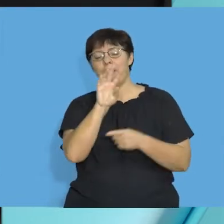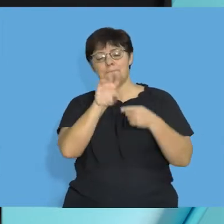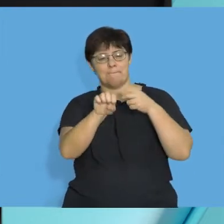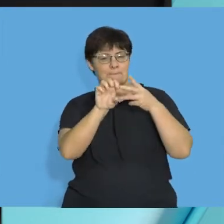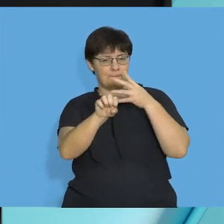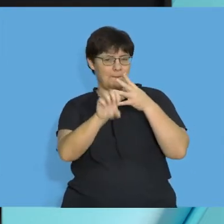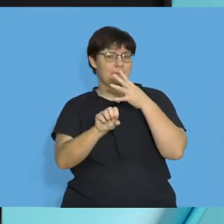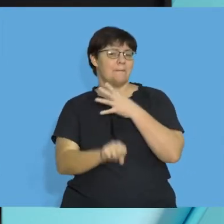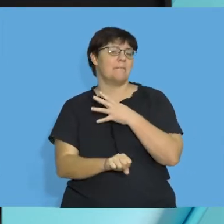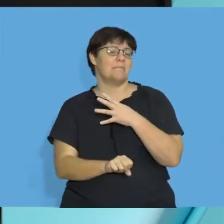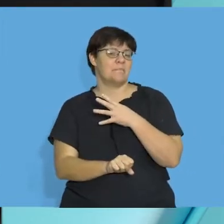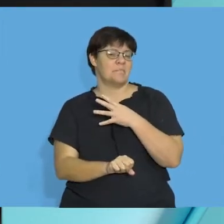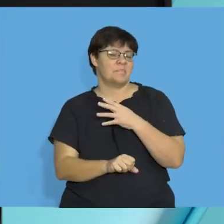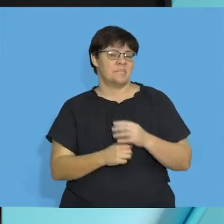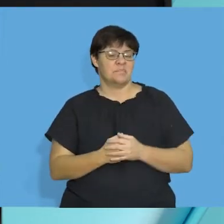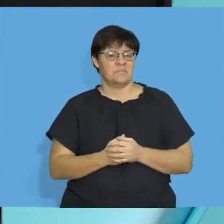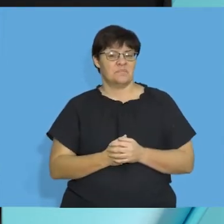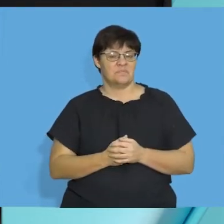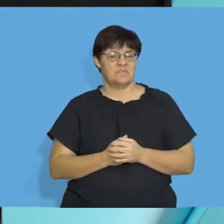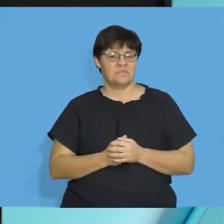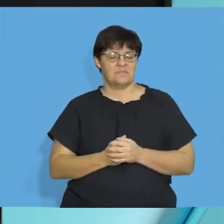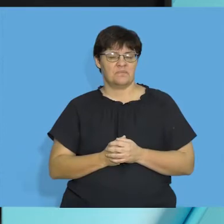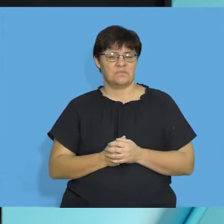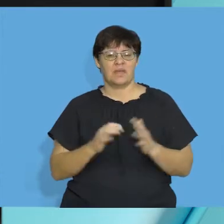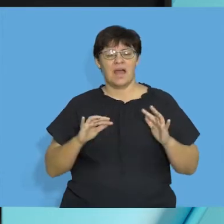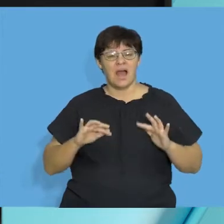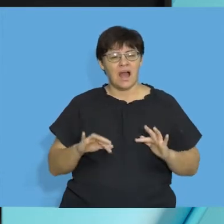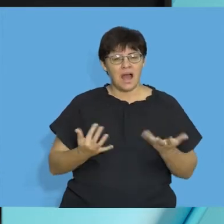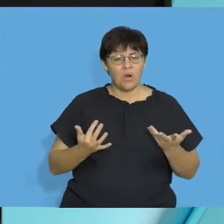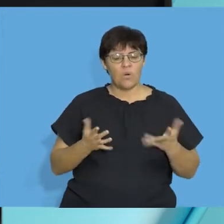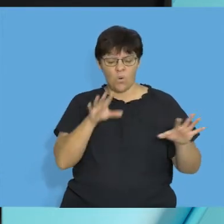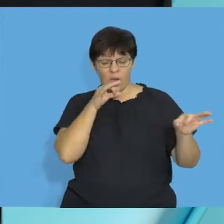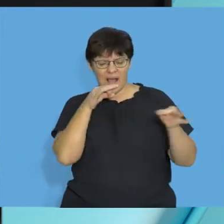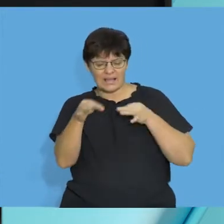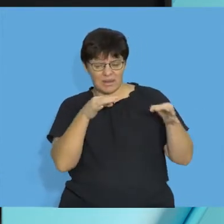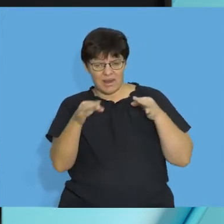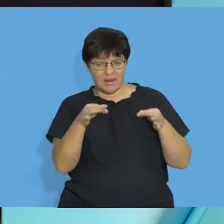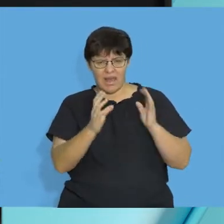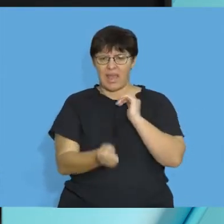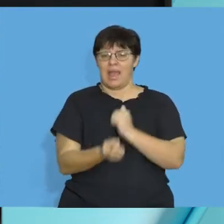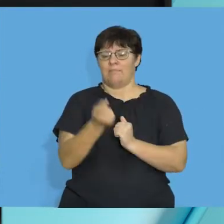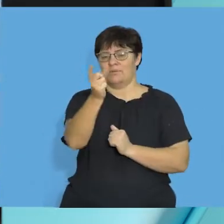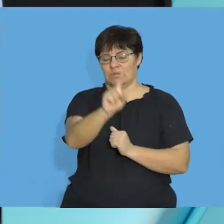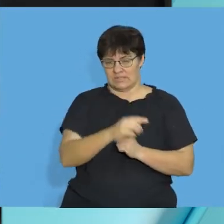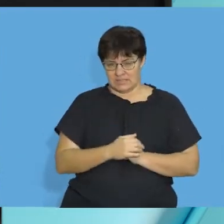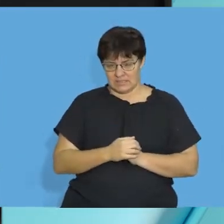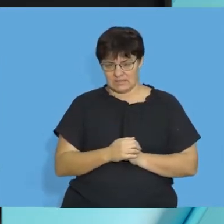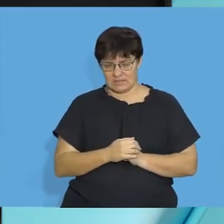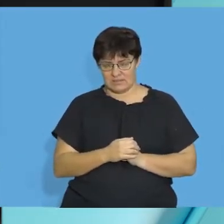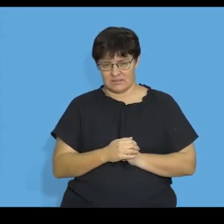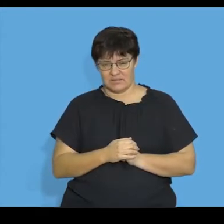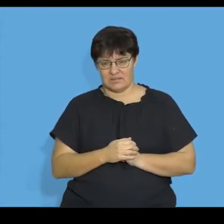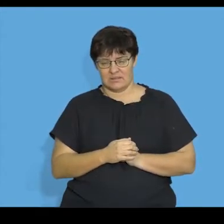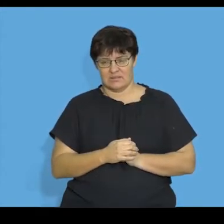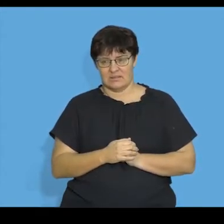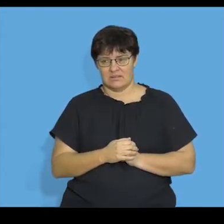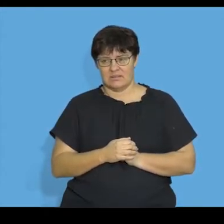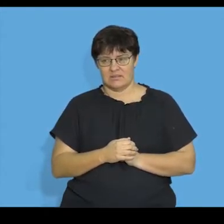we can start to look at. The ways of trying to explain what's actually happening. So let's go